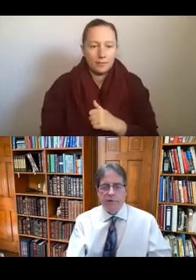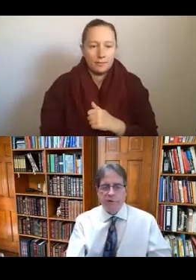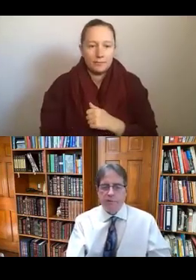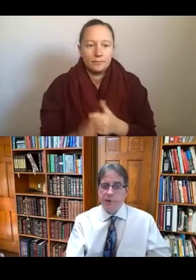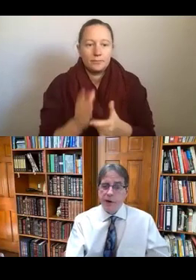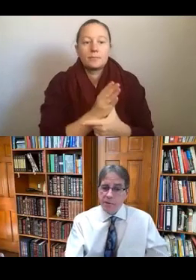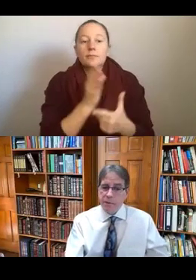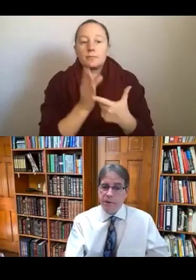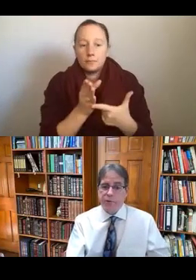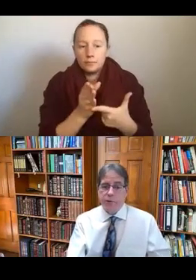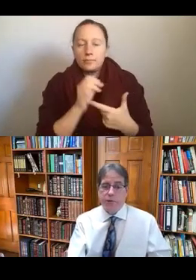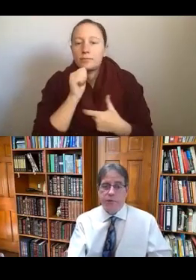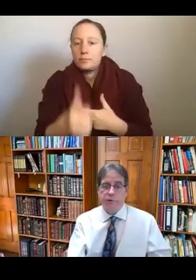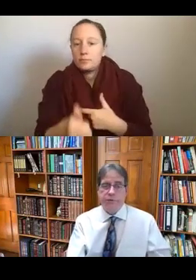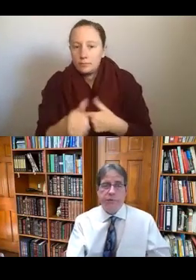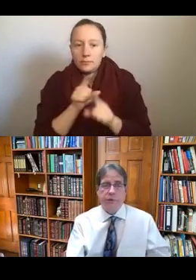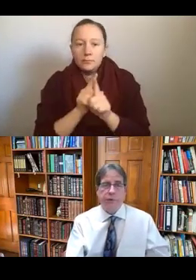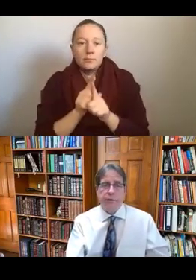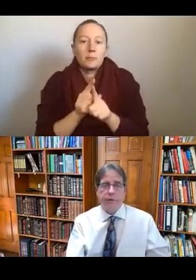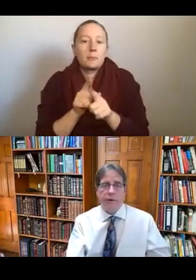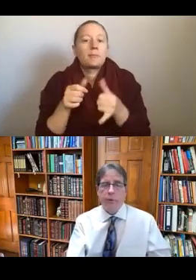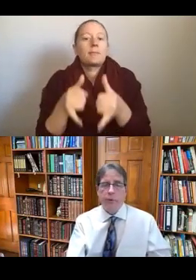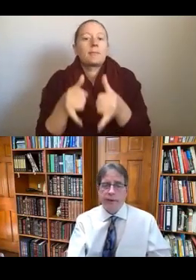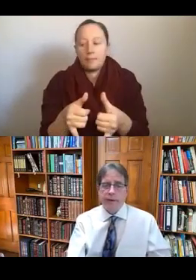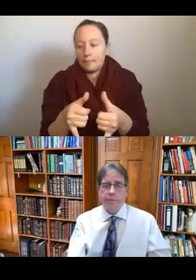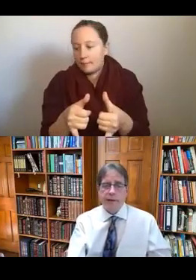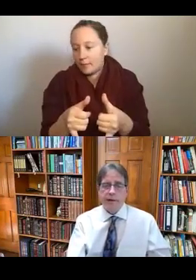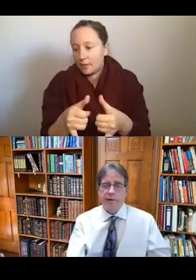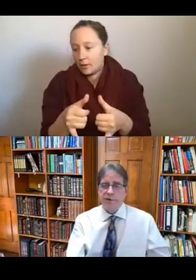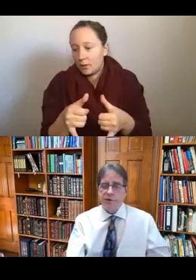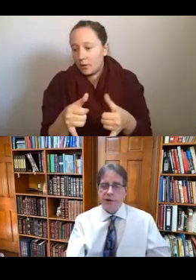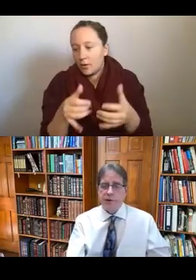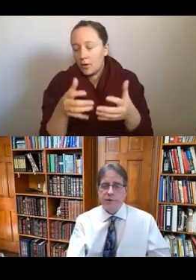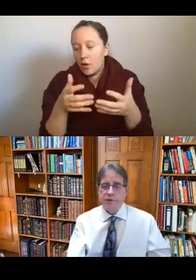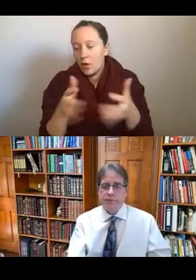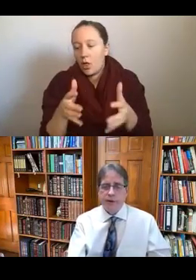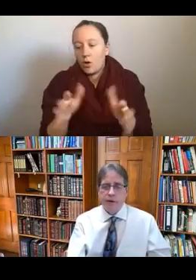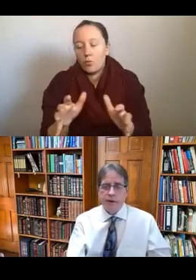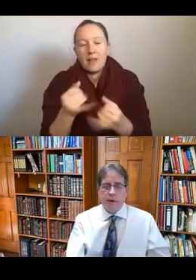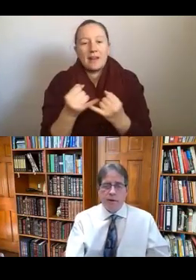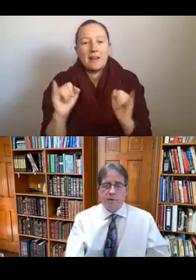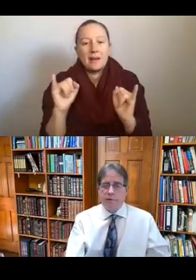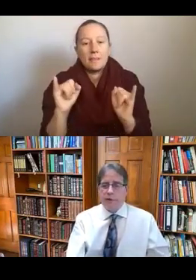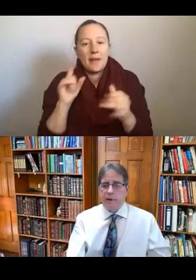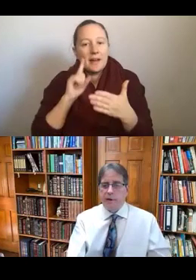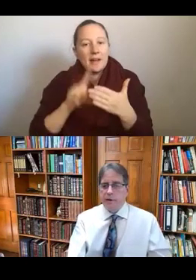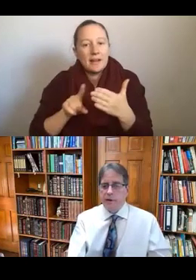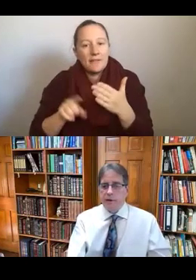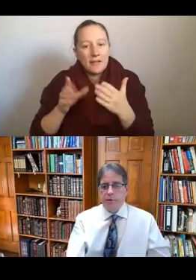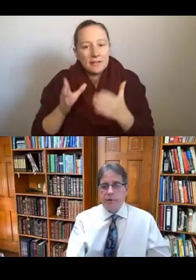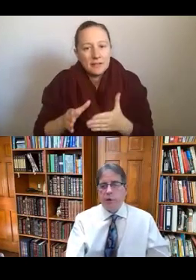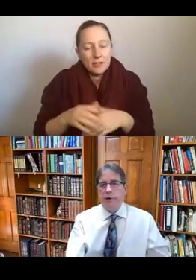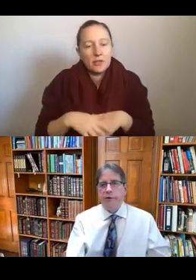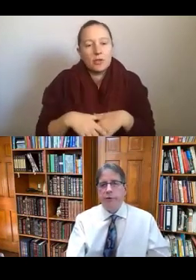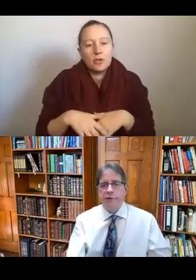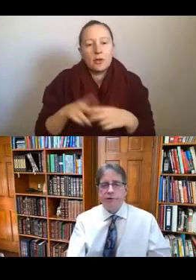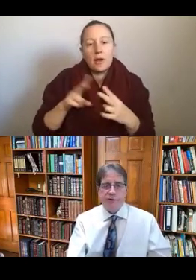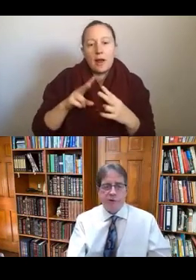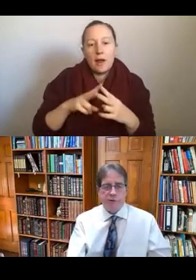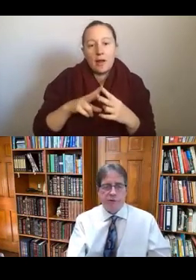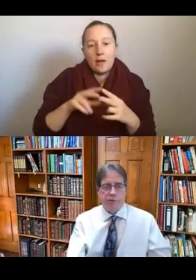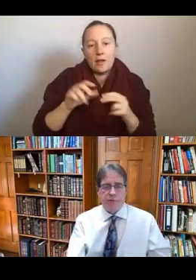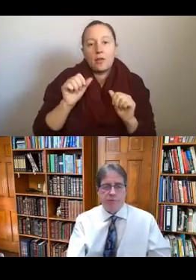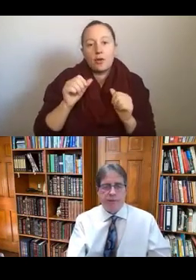There are some non-mentored awards for already independent investigators, so that they can either acquire new